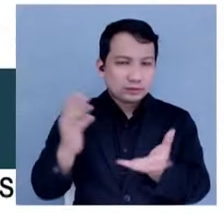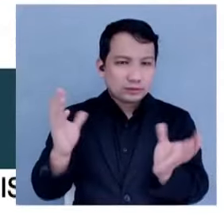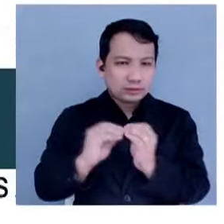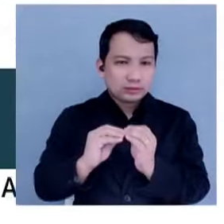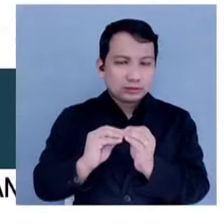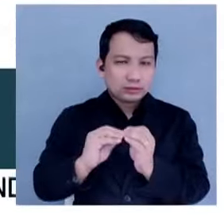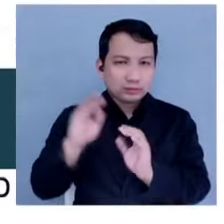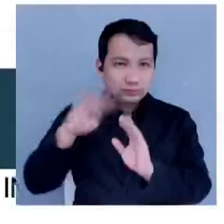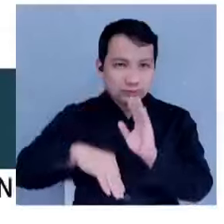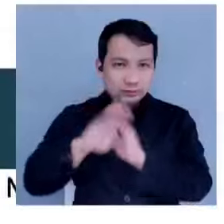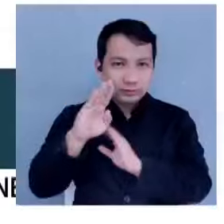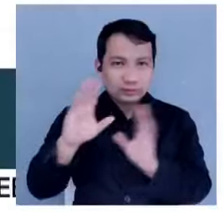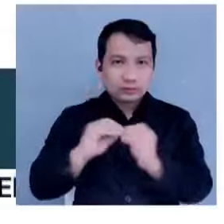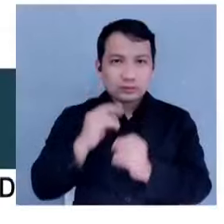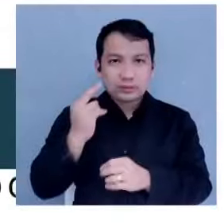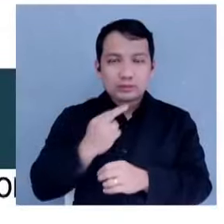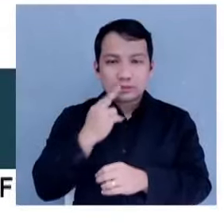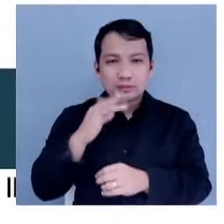of rice.